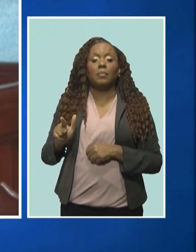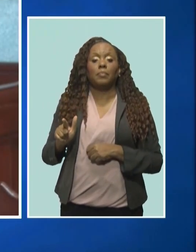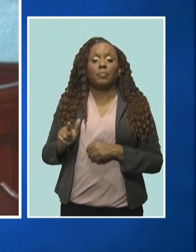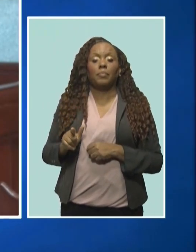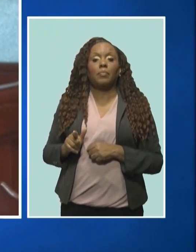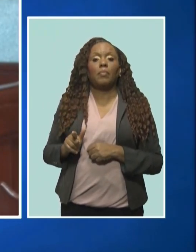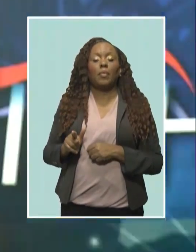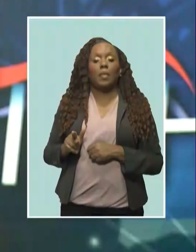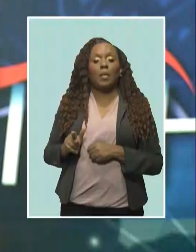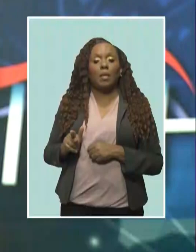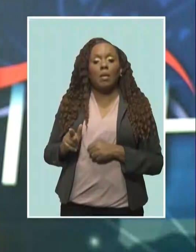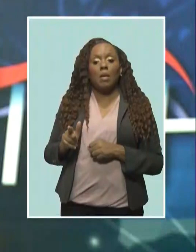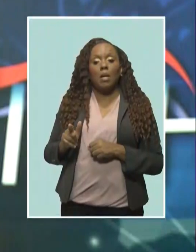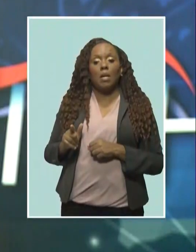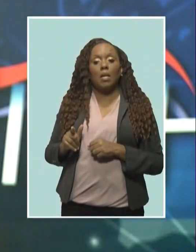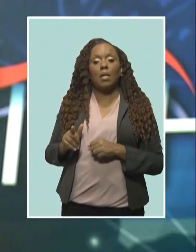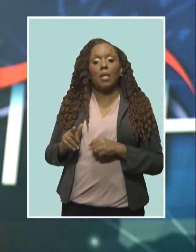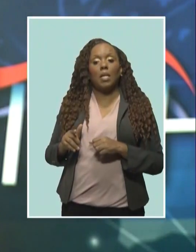bill.